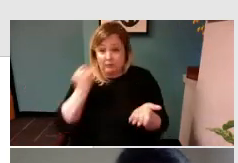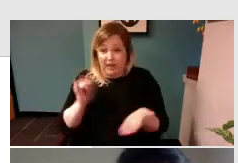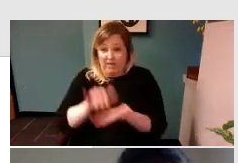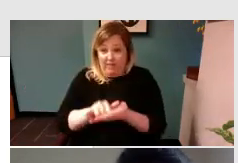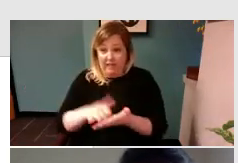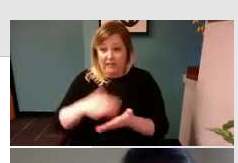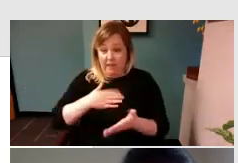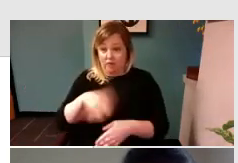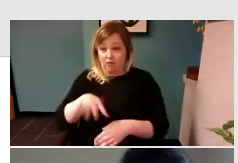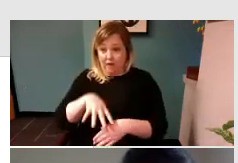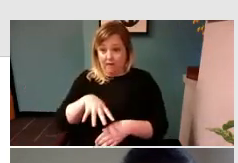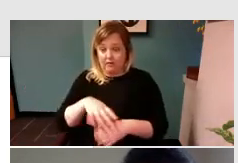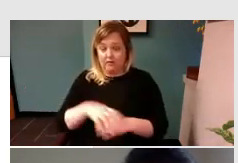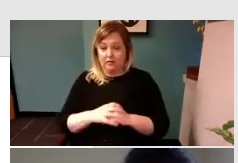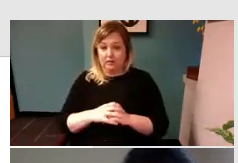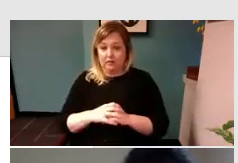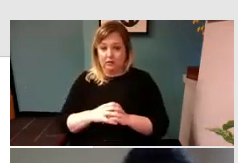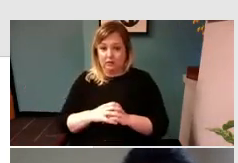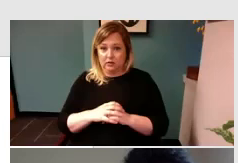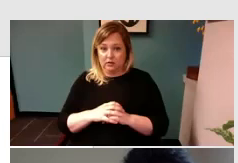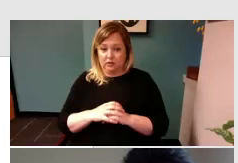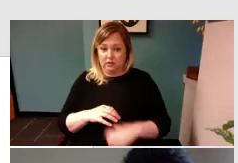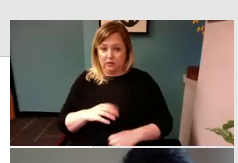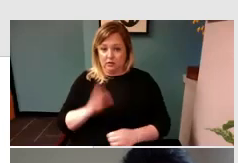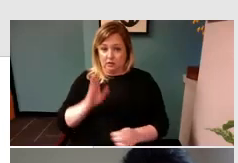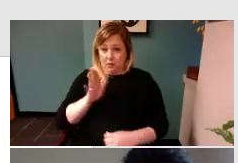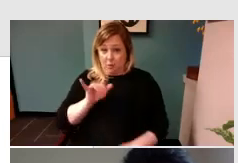this graph give you this particular topological order?